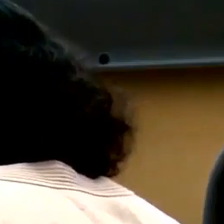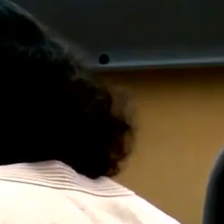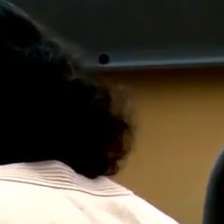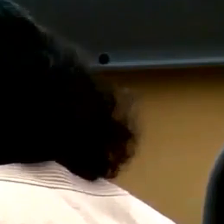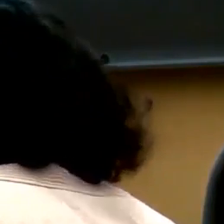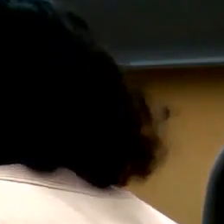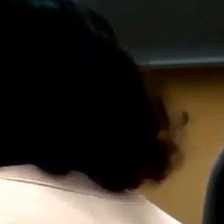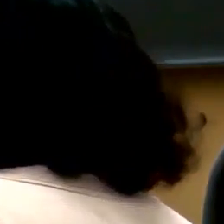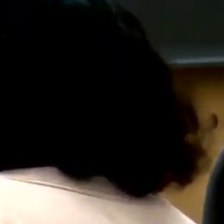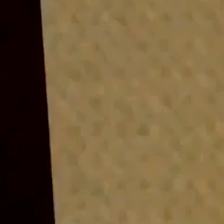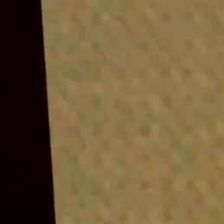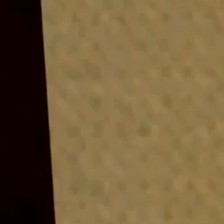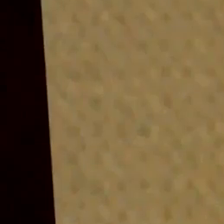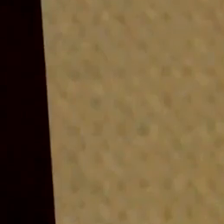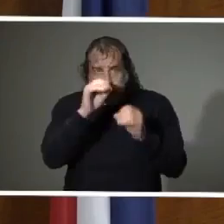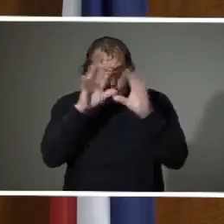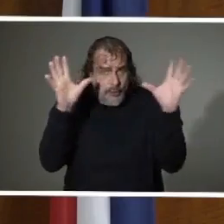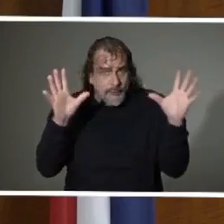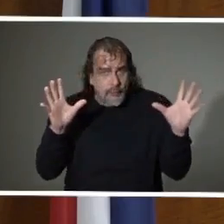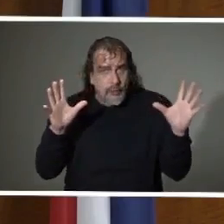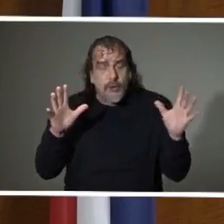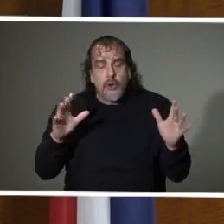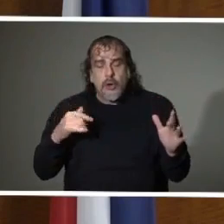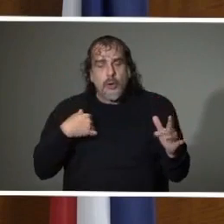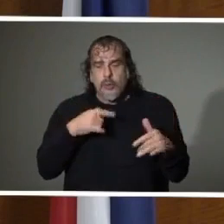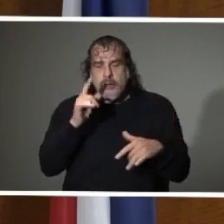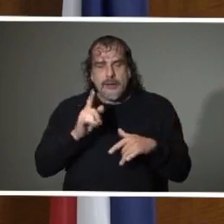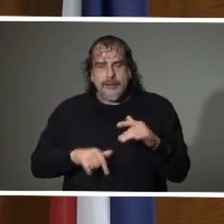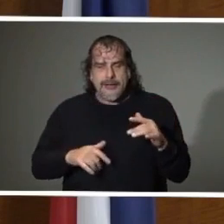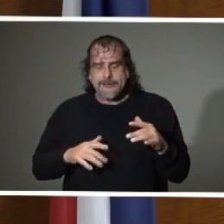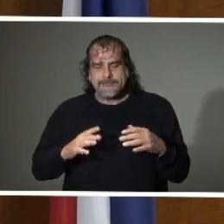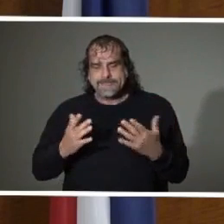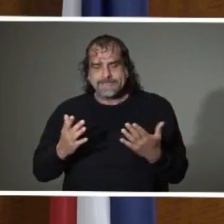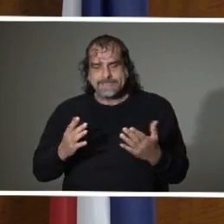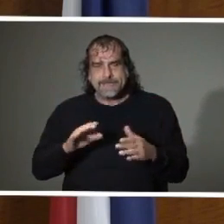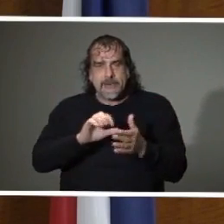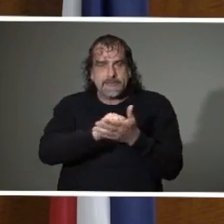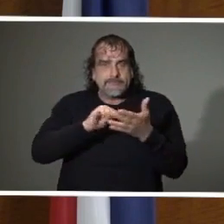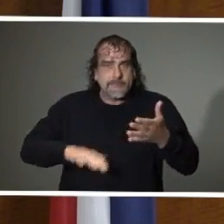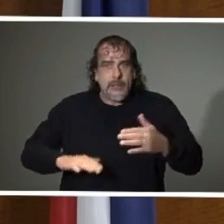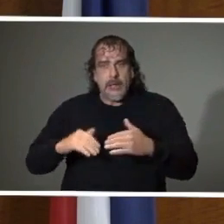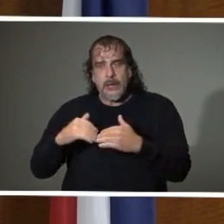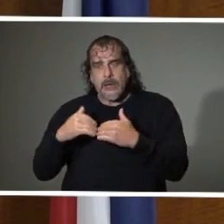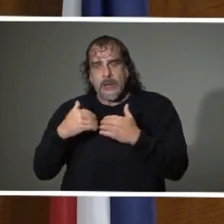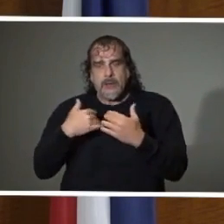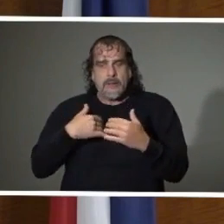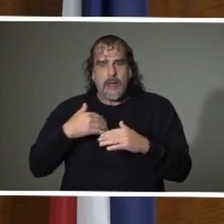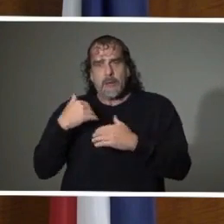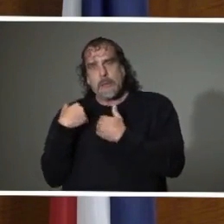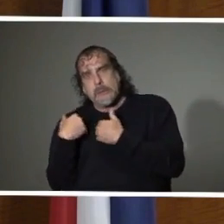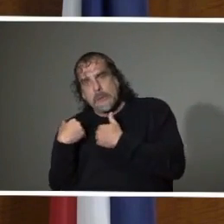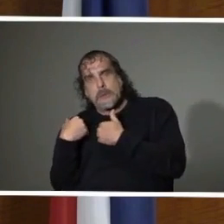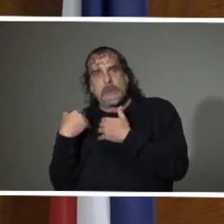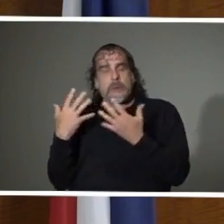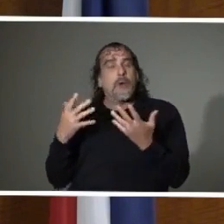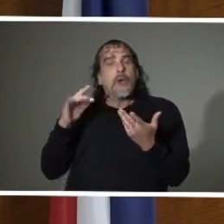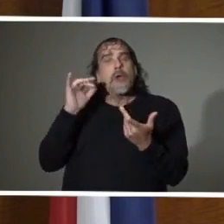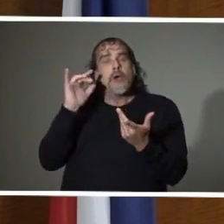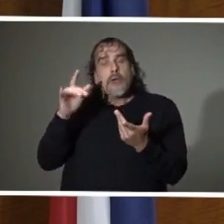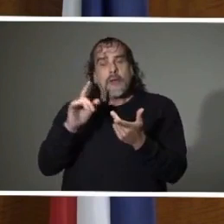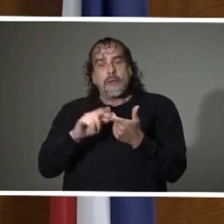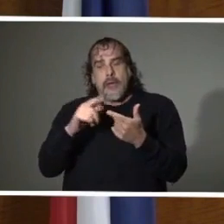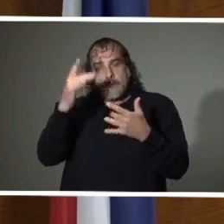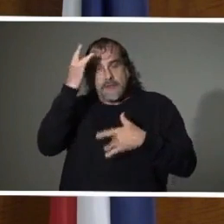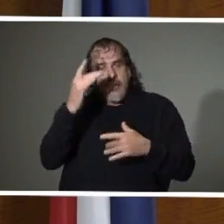losses on record. We cannot eliminate the burden that comes with all of this. Our enemy is doing great